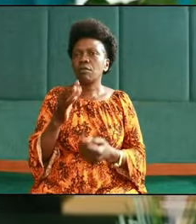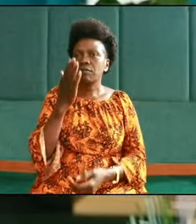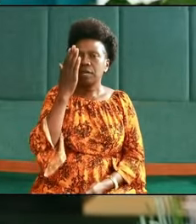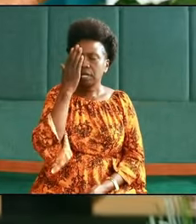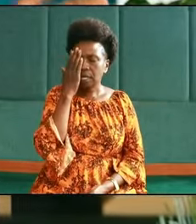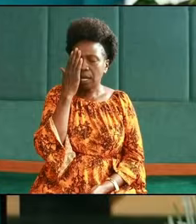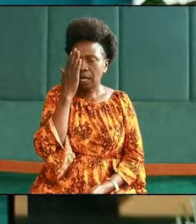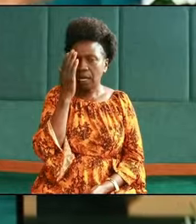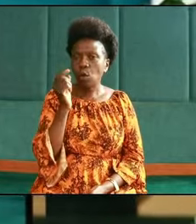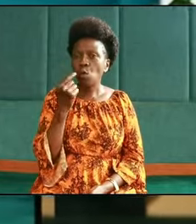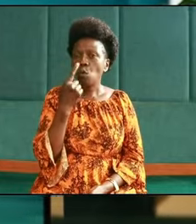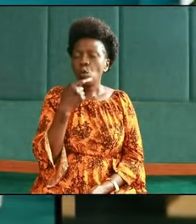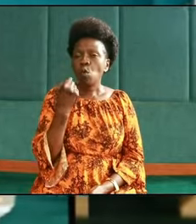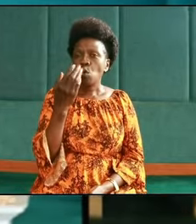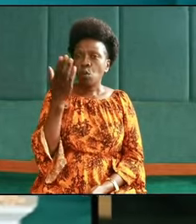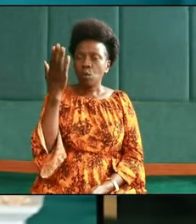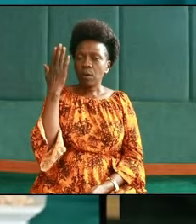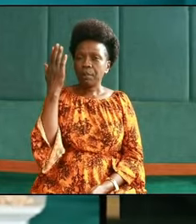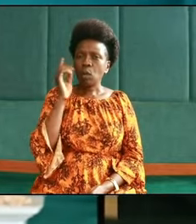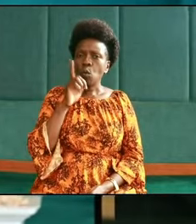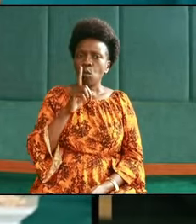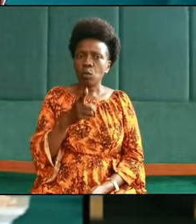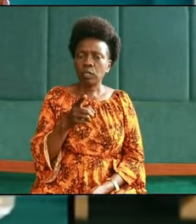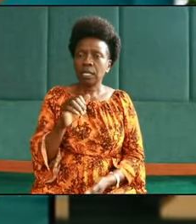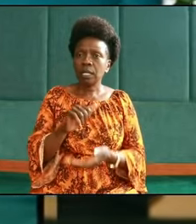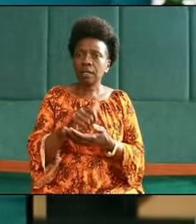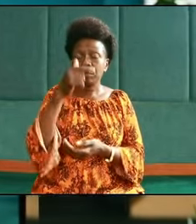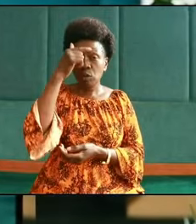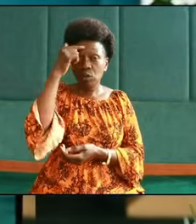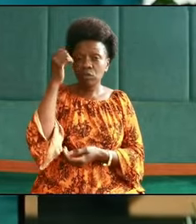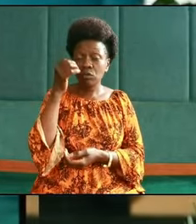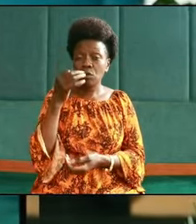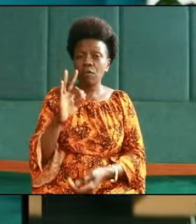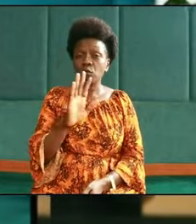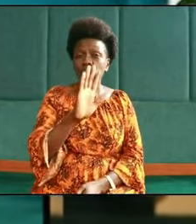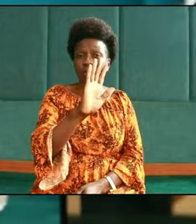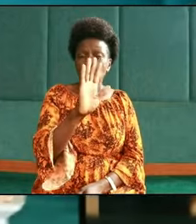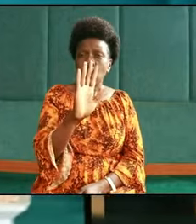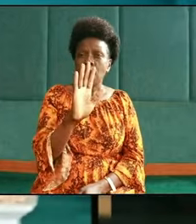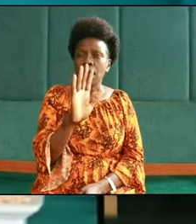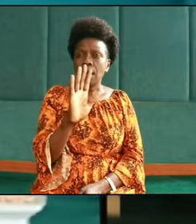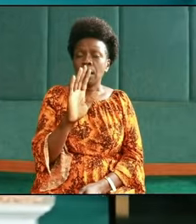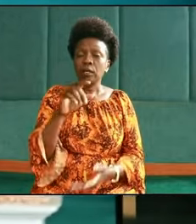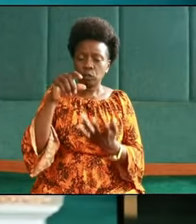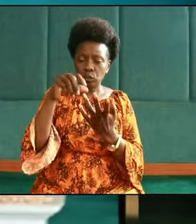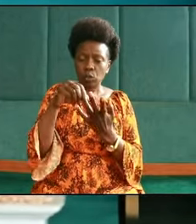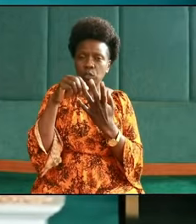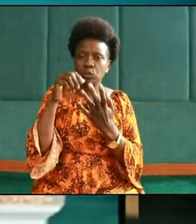Israel, who were being warned that because of your choice